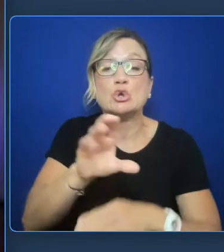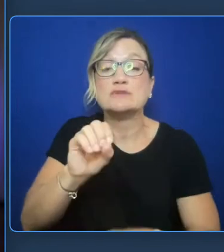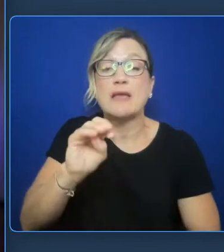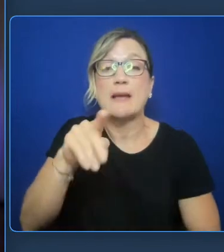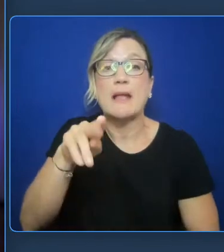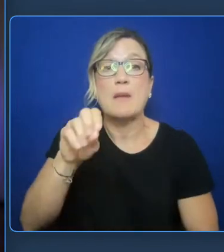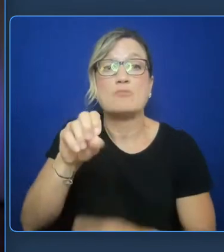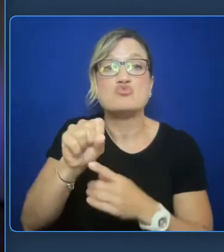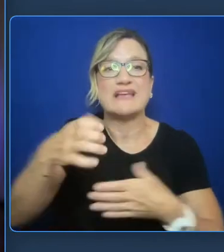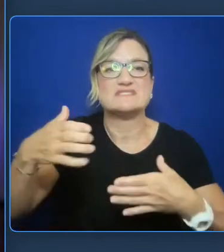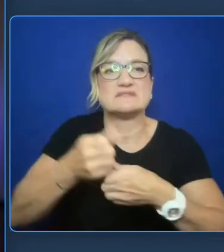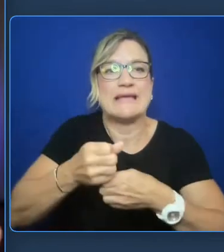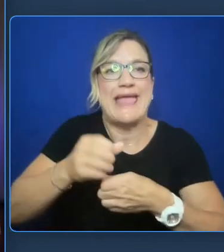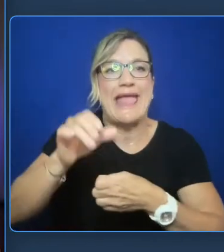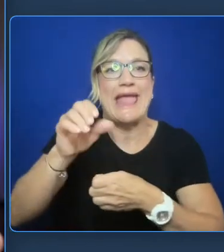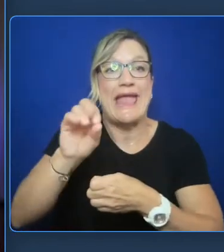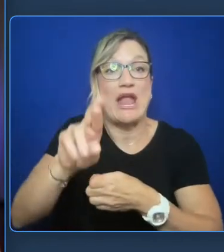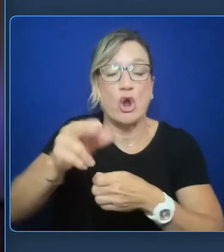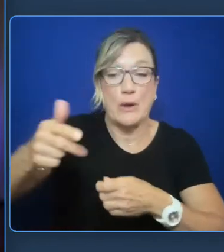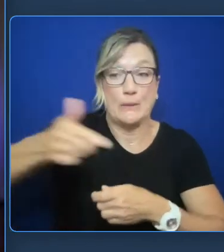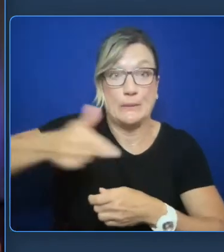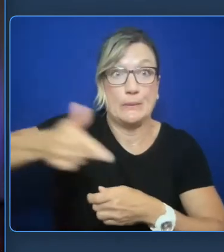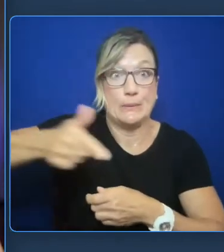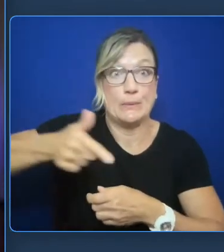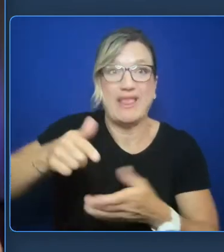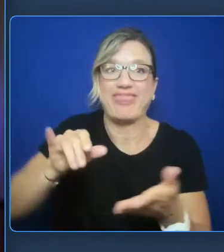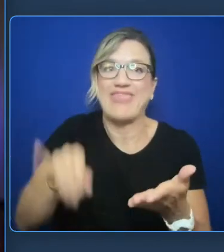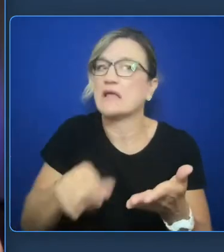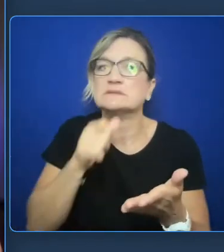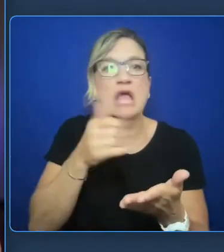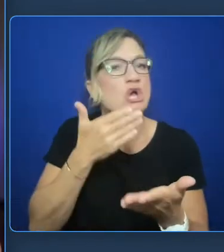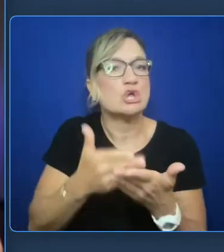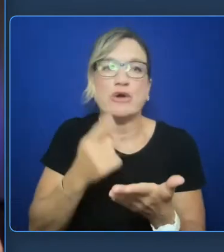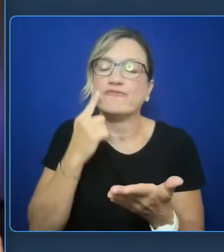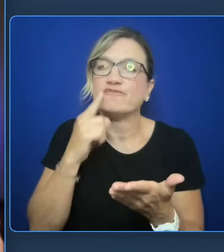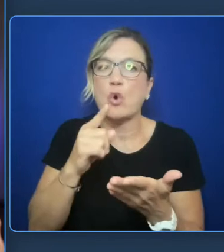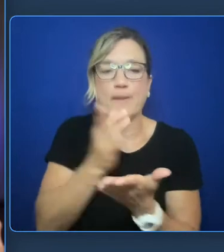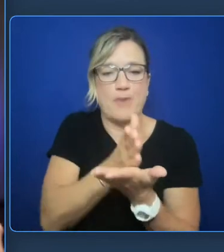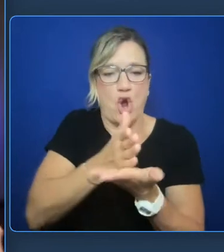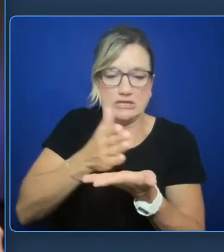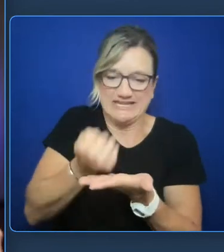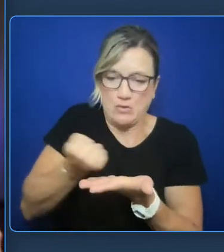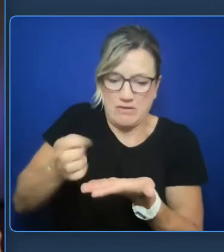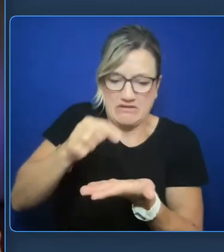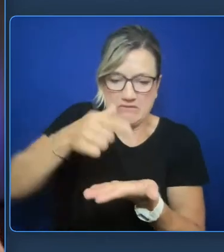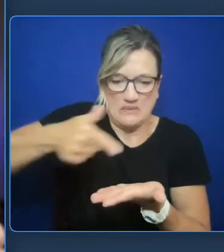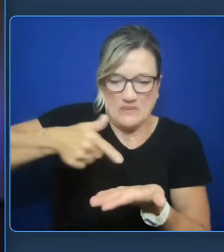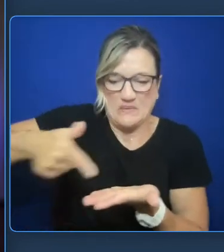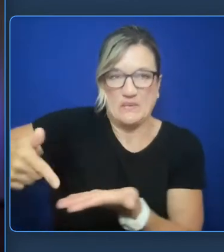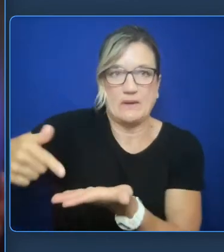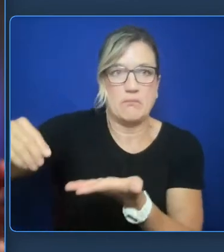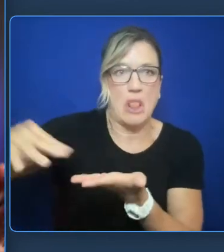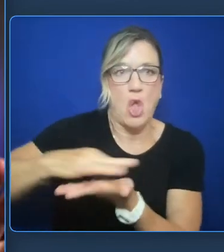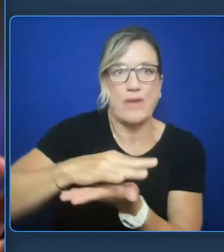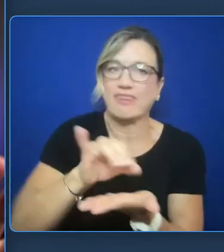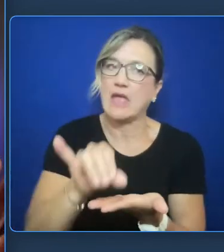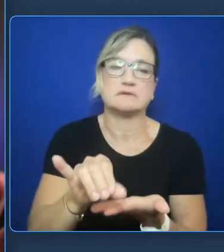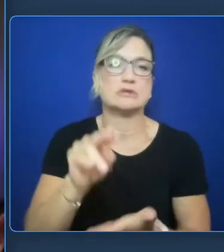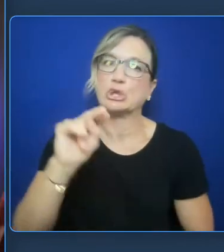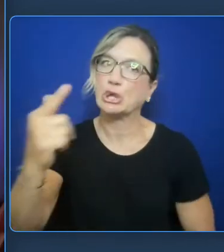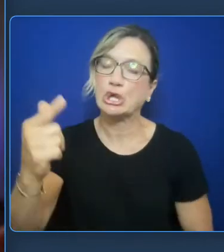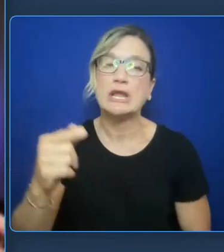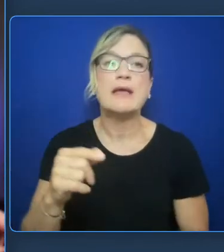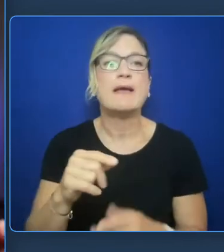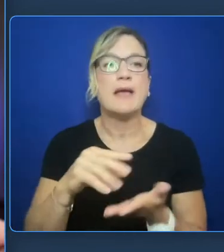compressed air from a pressurized air source. It's not good for the parts to have things like that blowing in there. You know, a